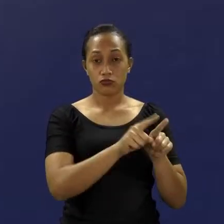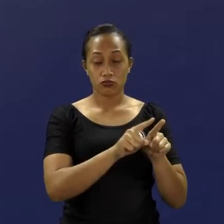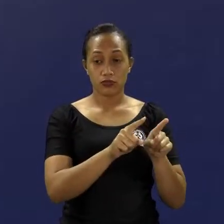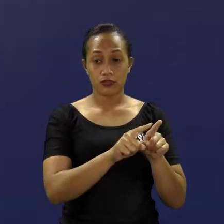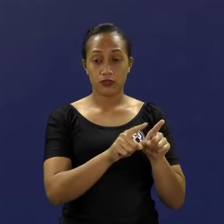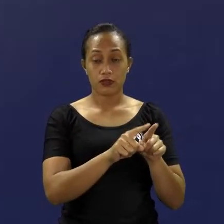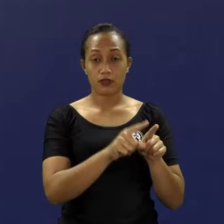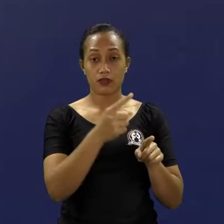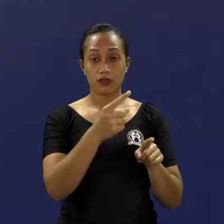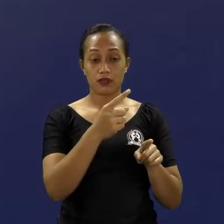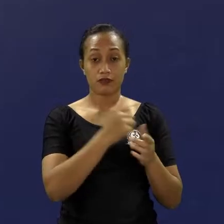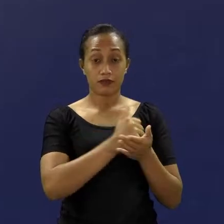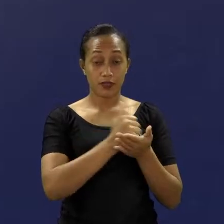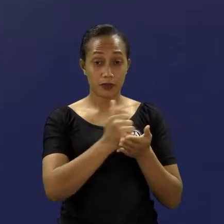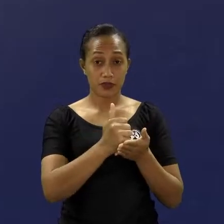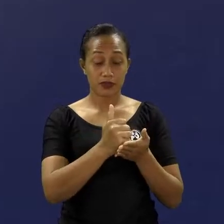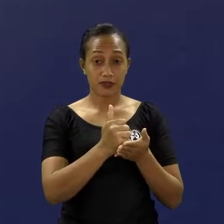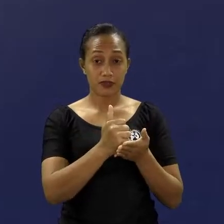denominator snake.